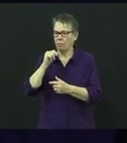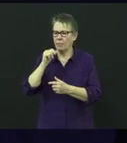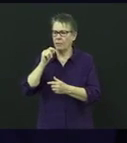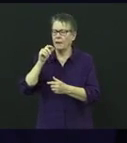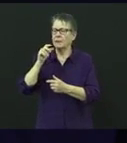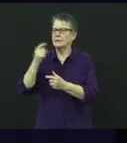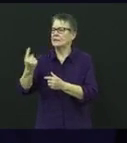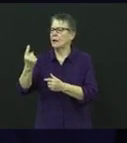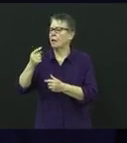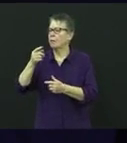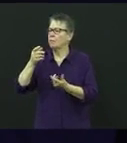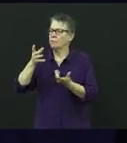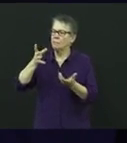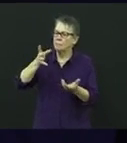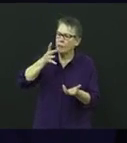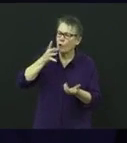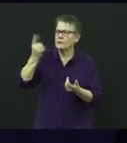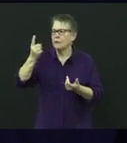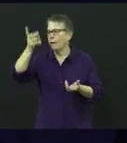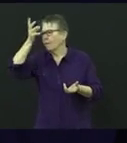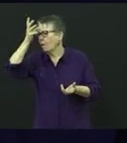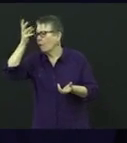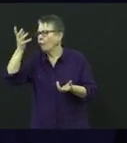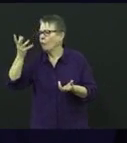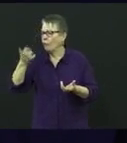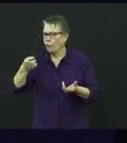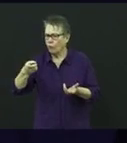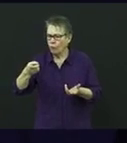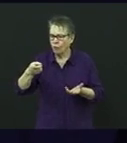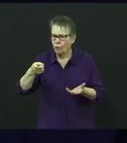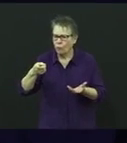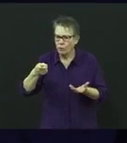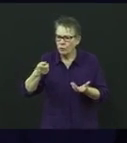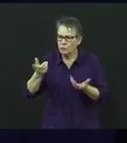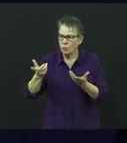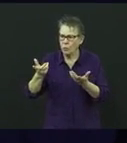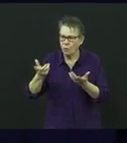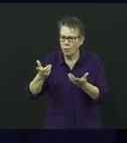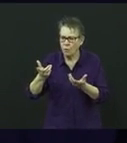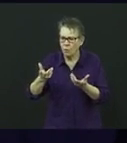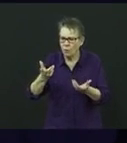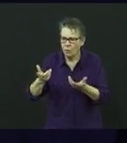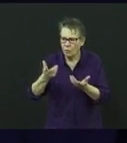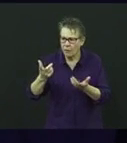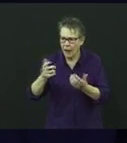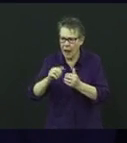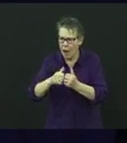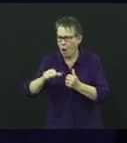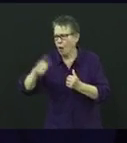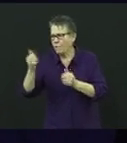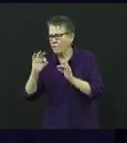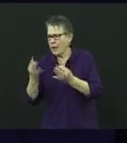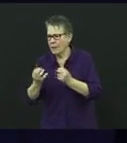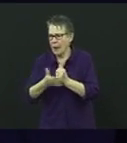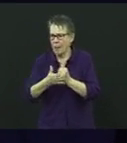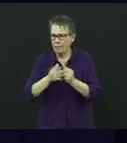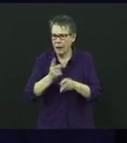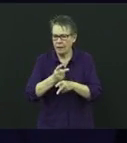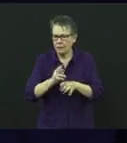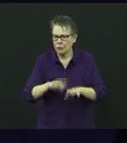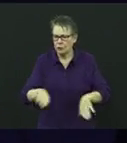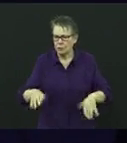In fact, I got it over my phone this morning, but I haven't been able to pay attention to it. What percentage of